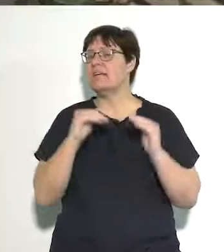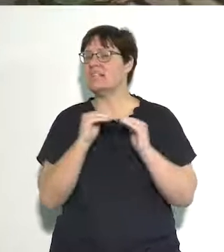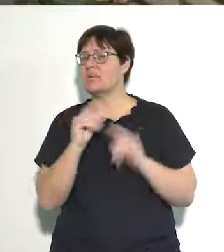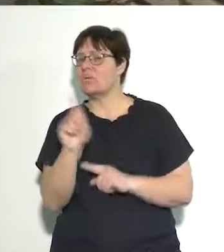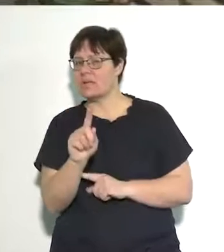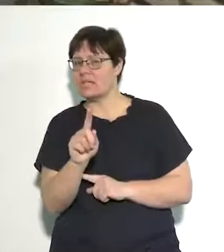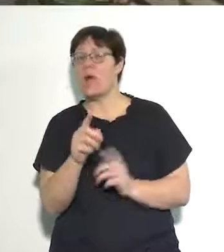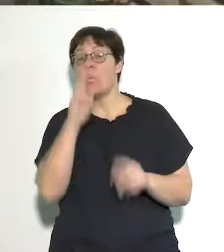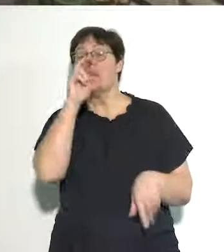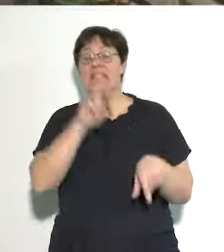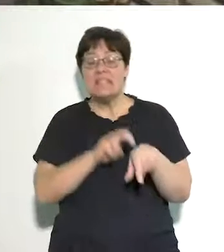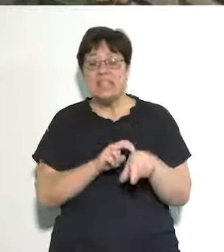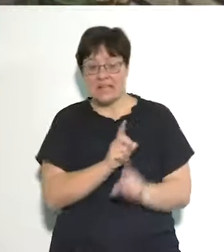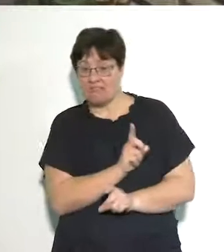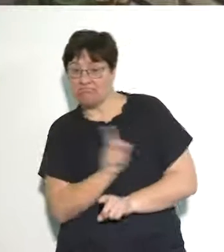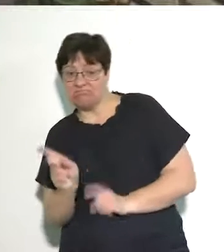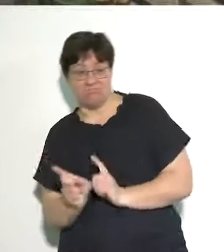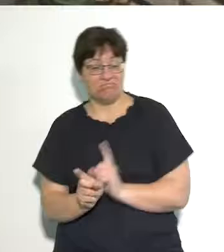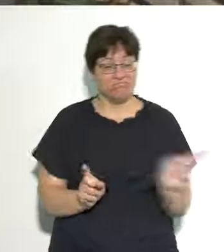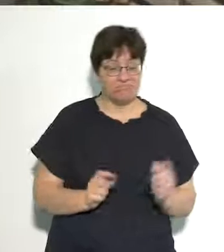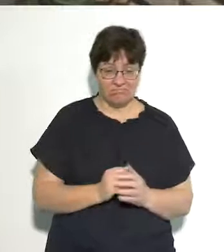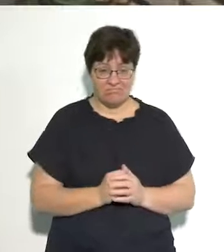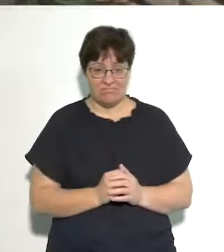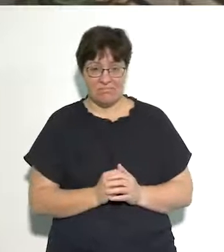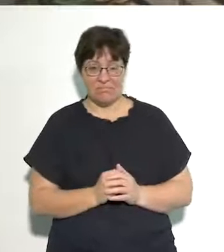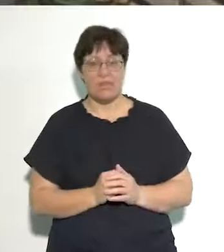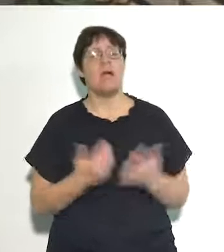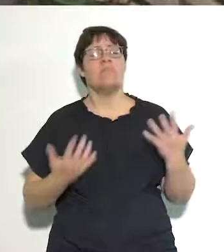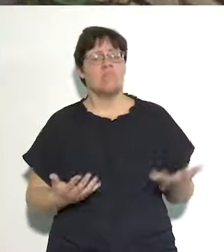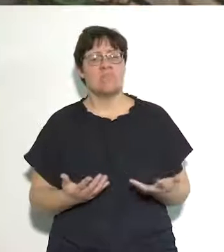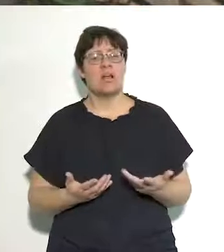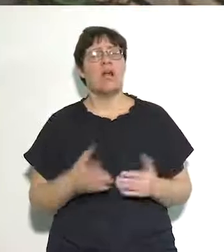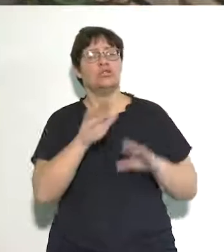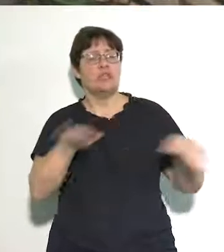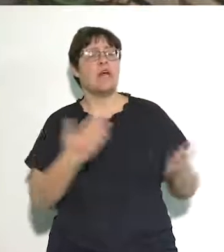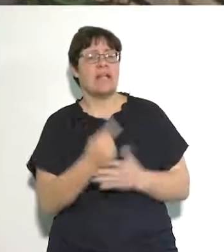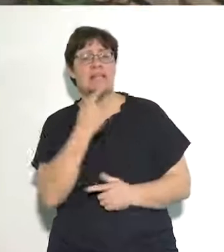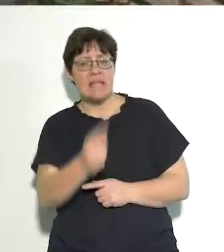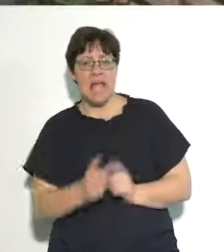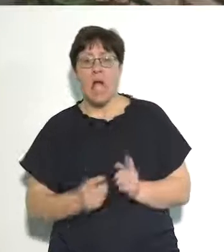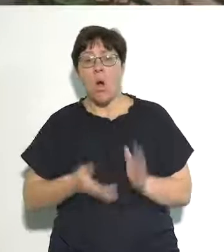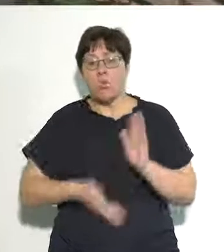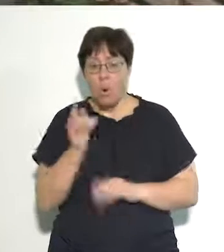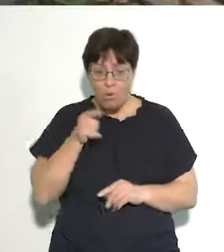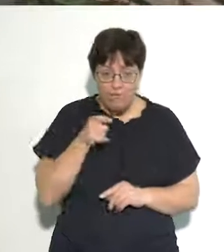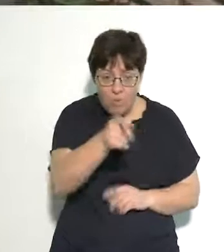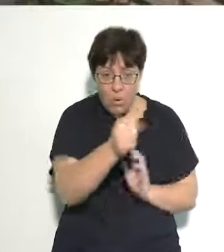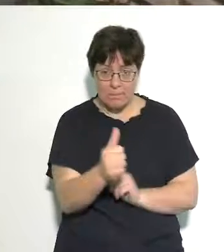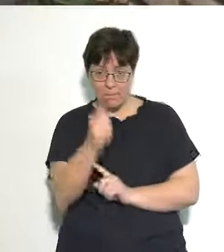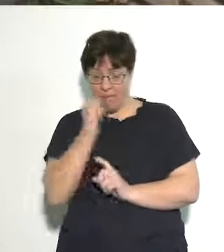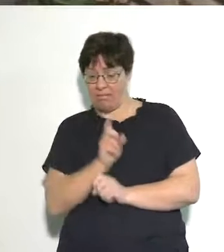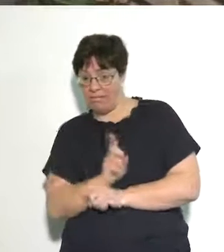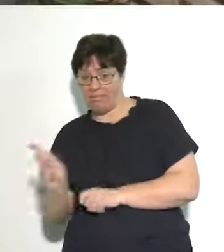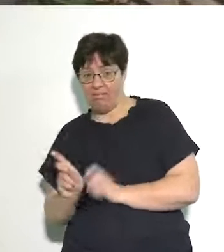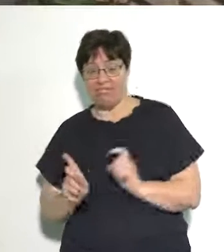and shape is directionality. Now directionality is when children are able to give directions. In Term